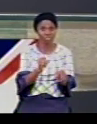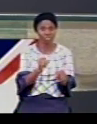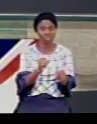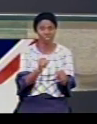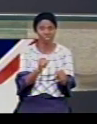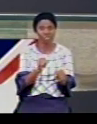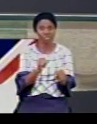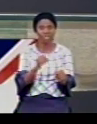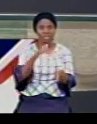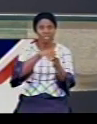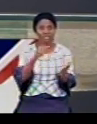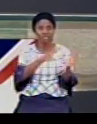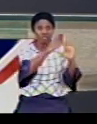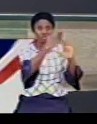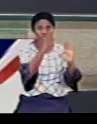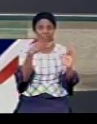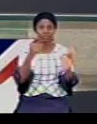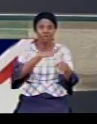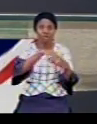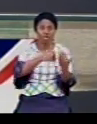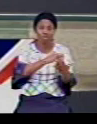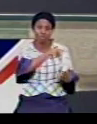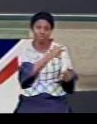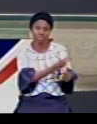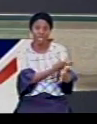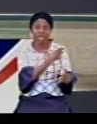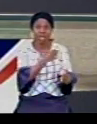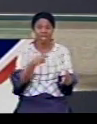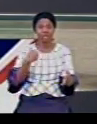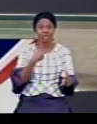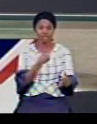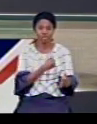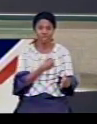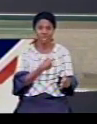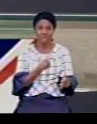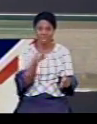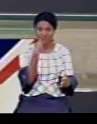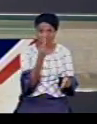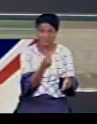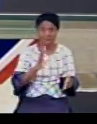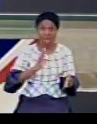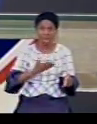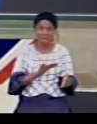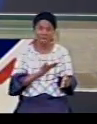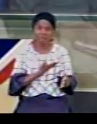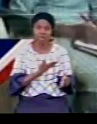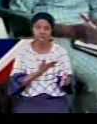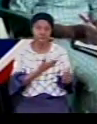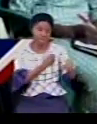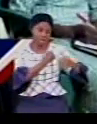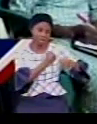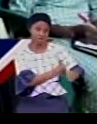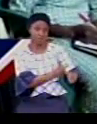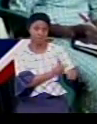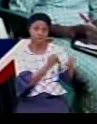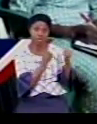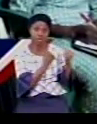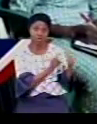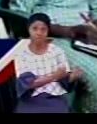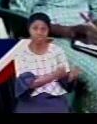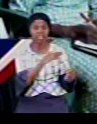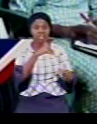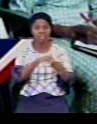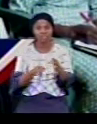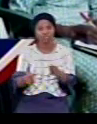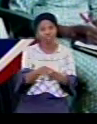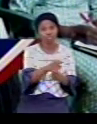Almighty. And we express our confidence in those promises of God,